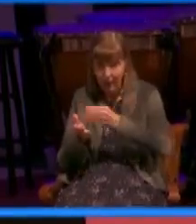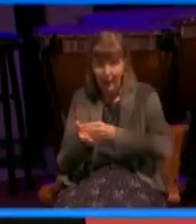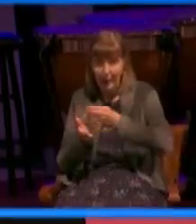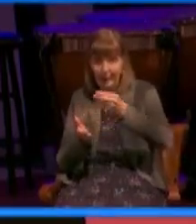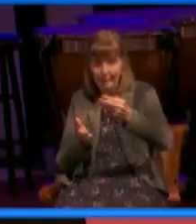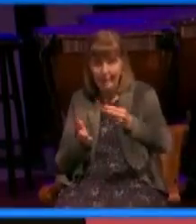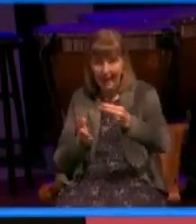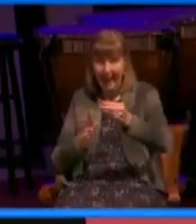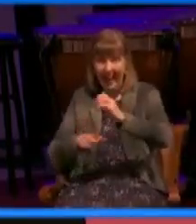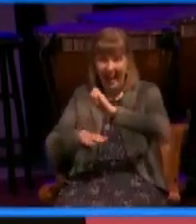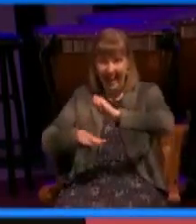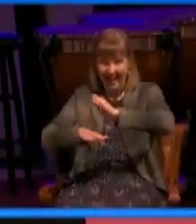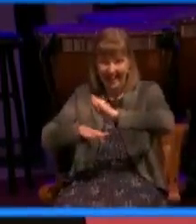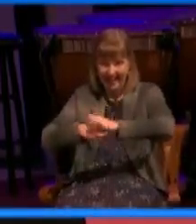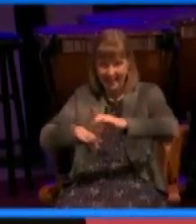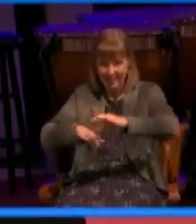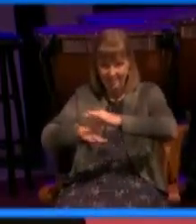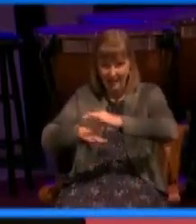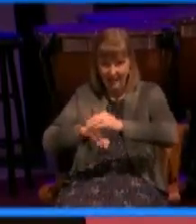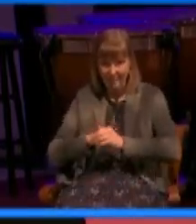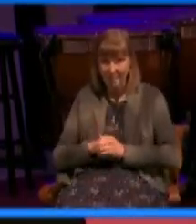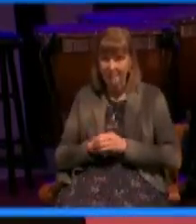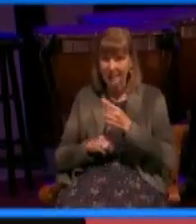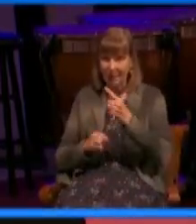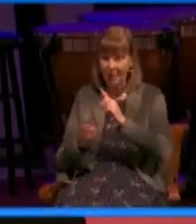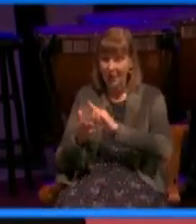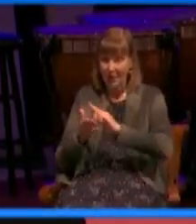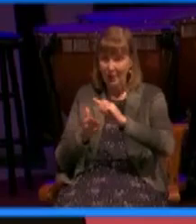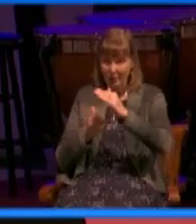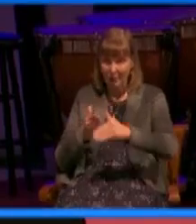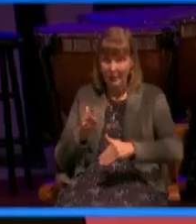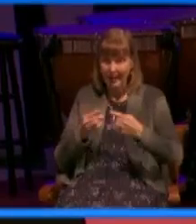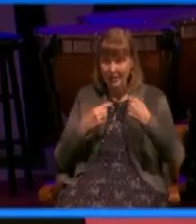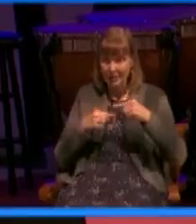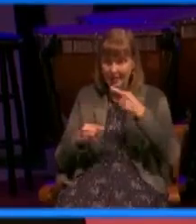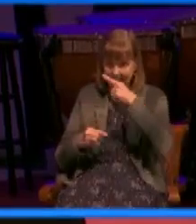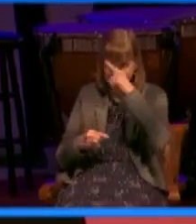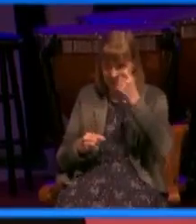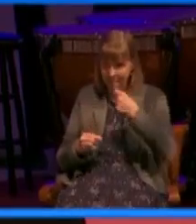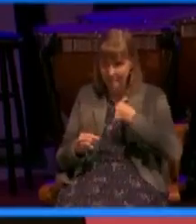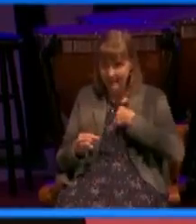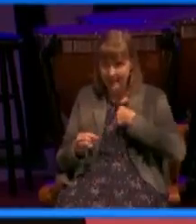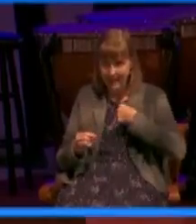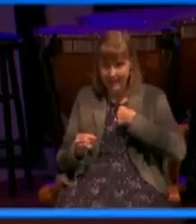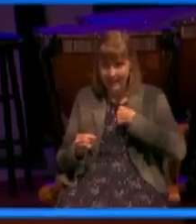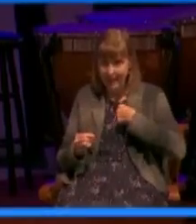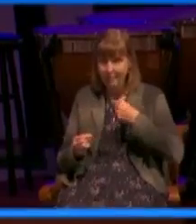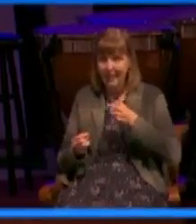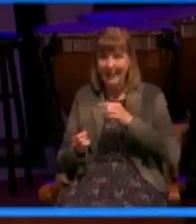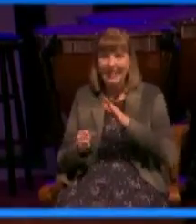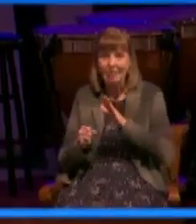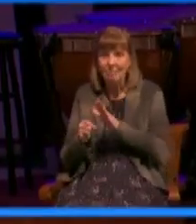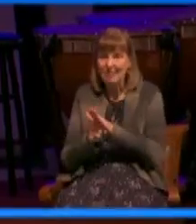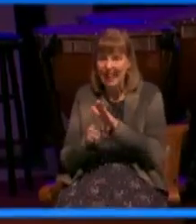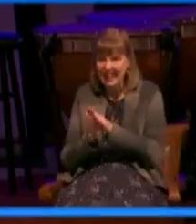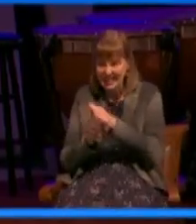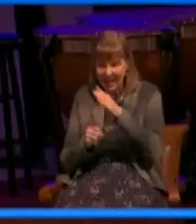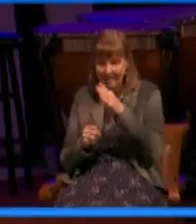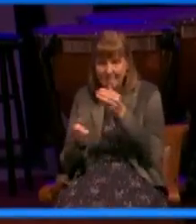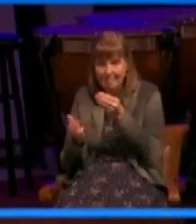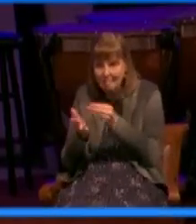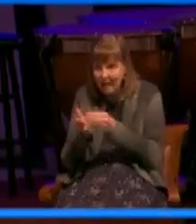the end of the summer, I had piled enough money together that it was time to go shopping for an engagement ring.